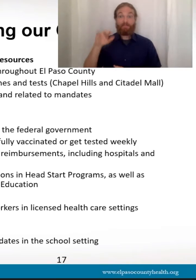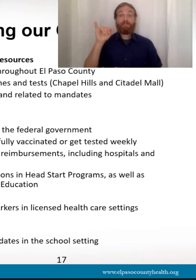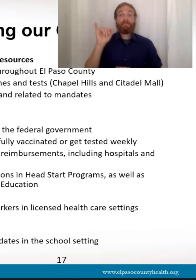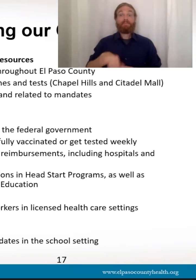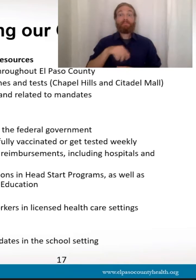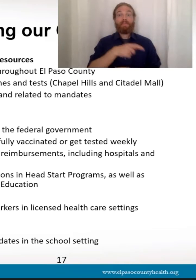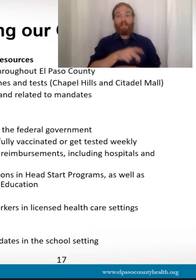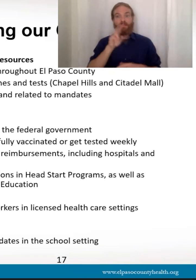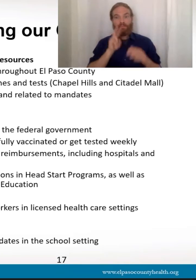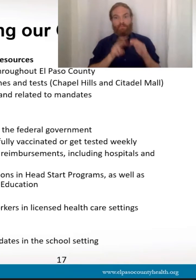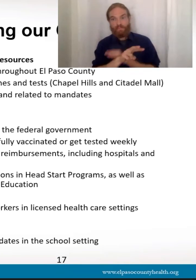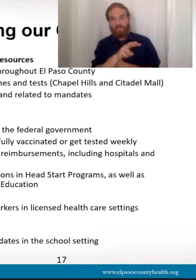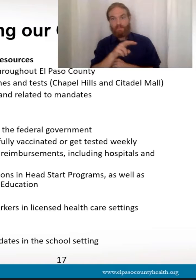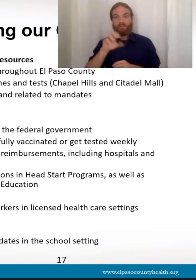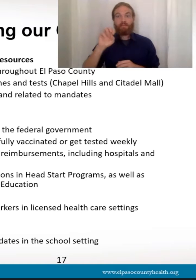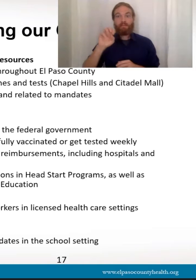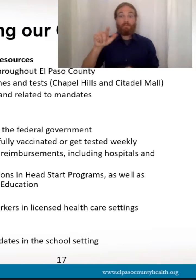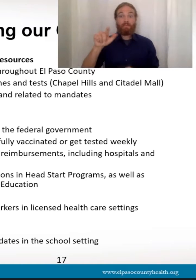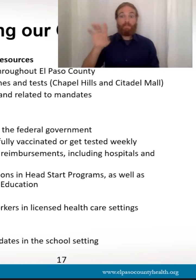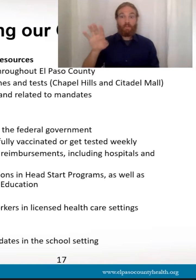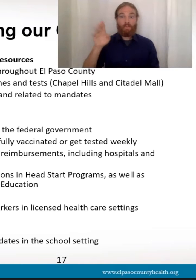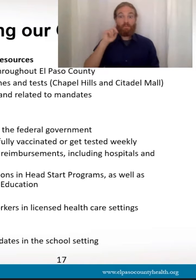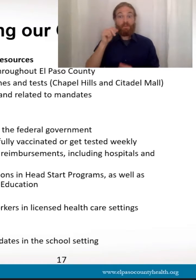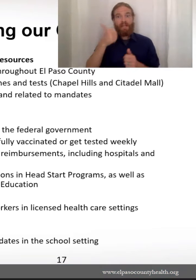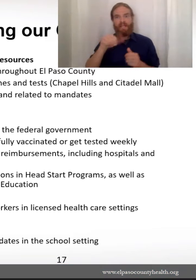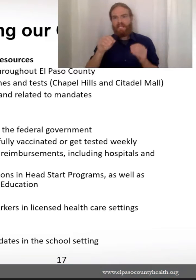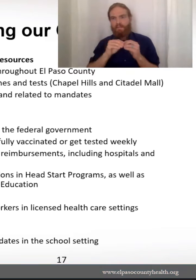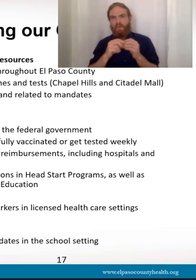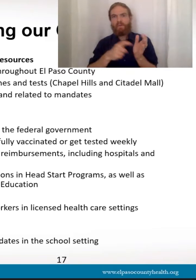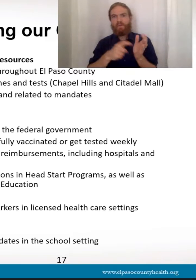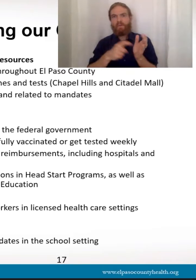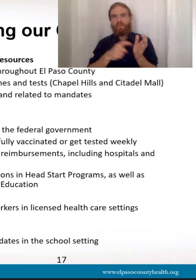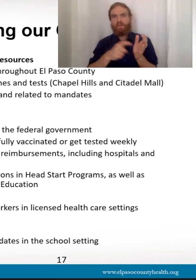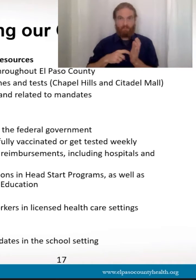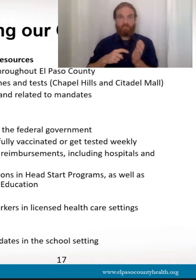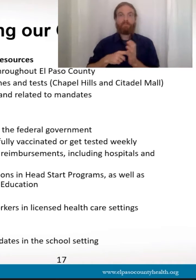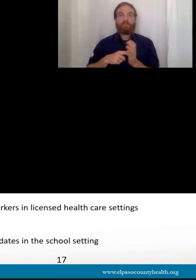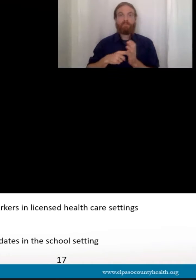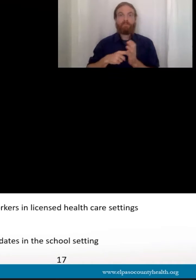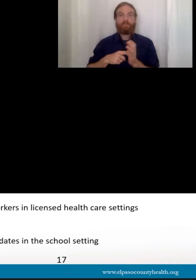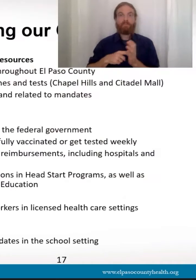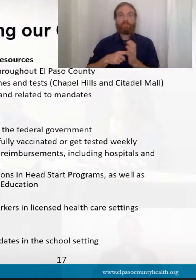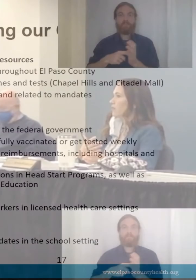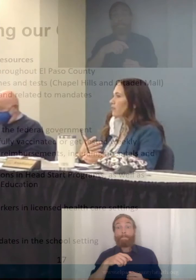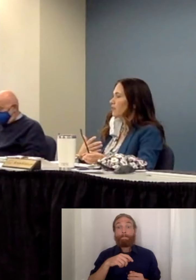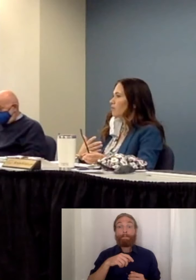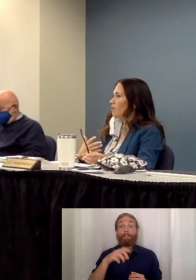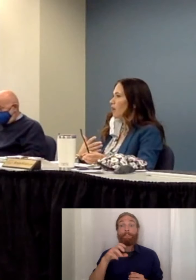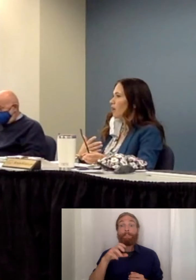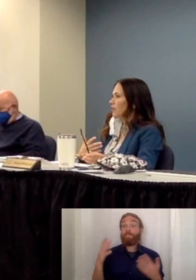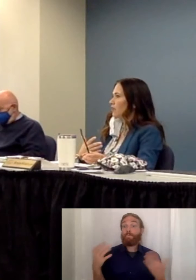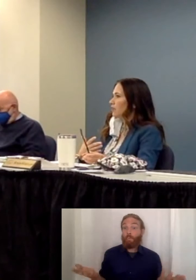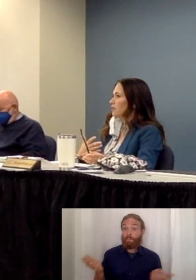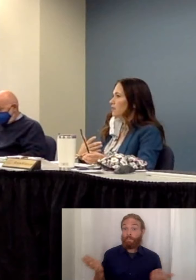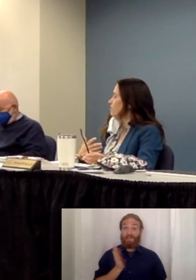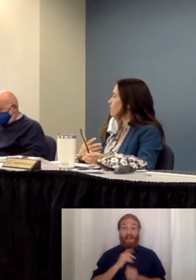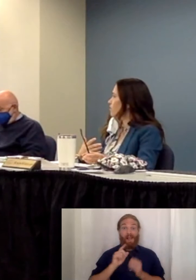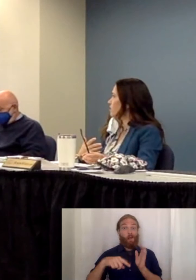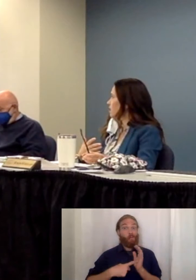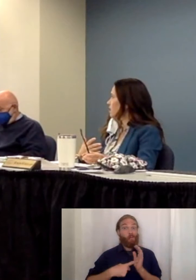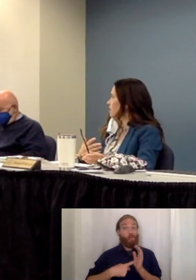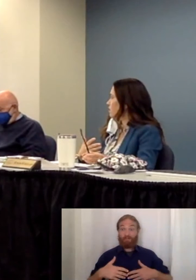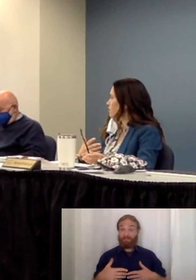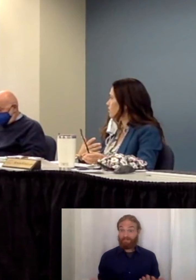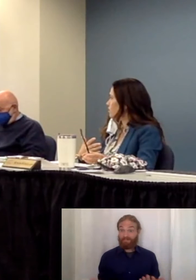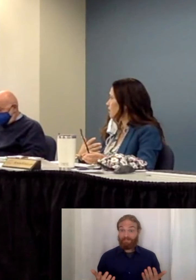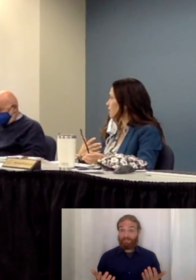or exceptions. And so what our role is here locally in public health, and that my team